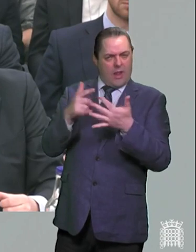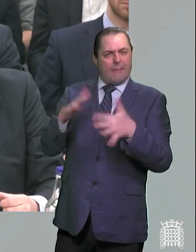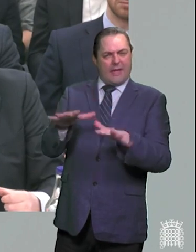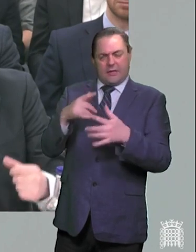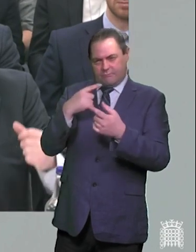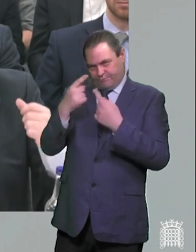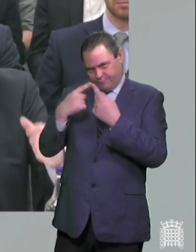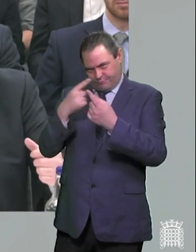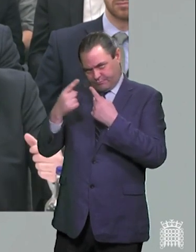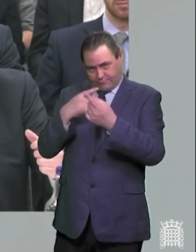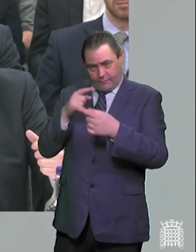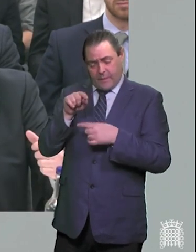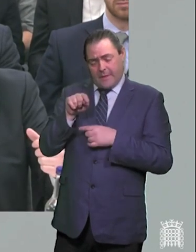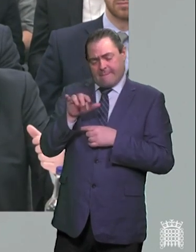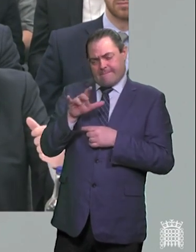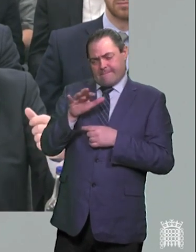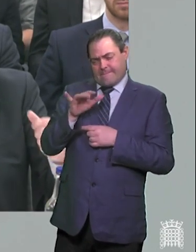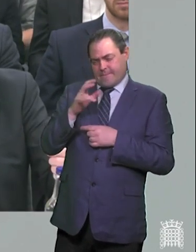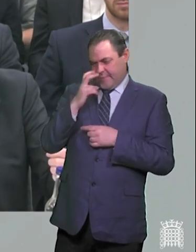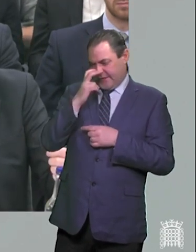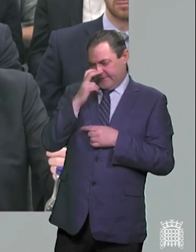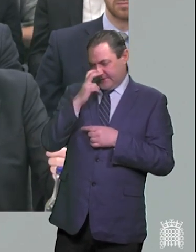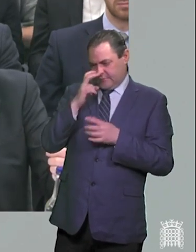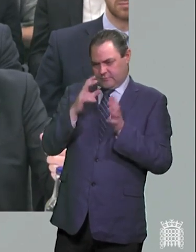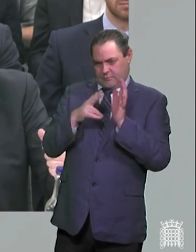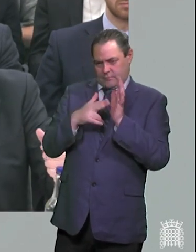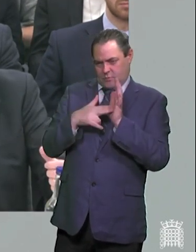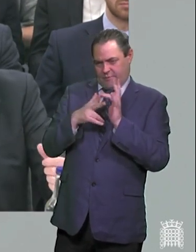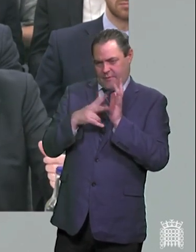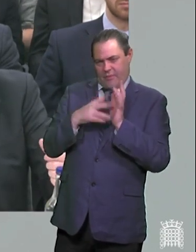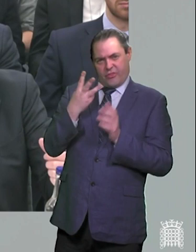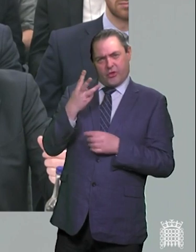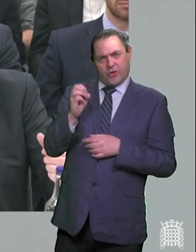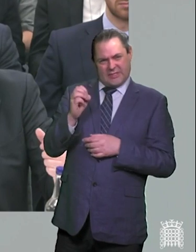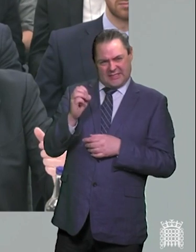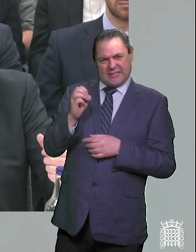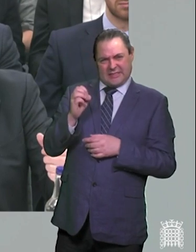event. This is on the evening of the 30th of November